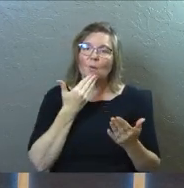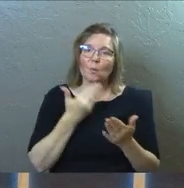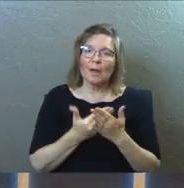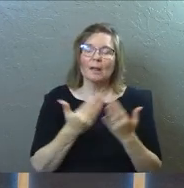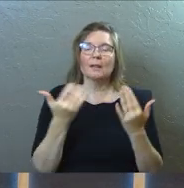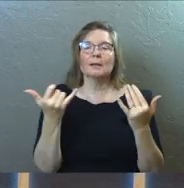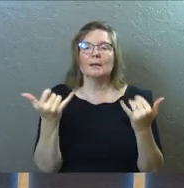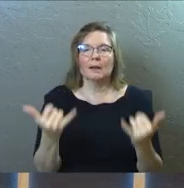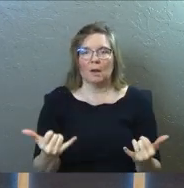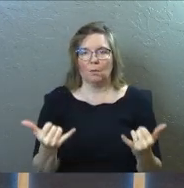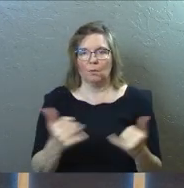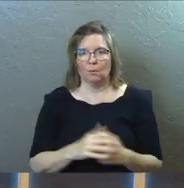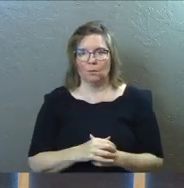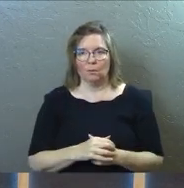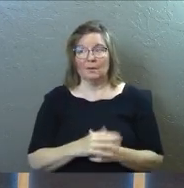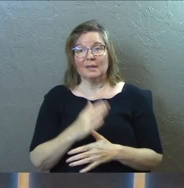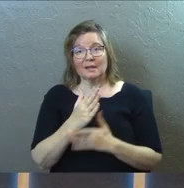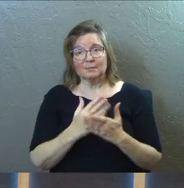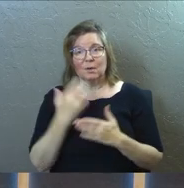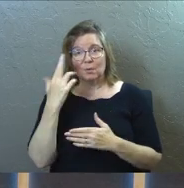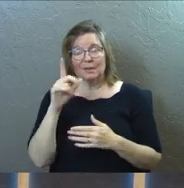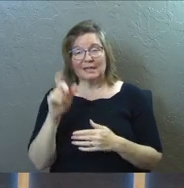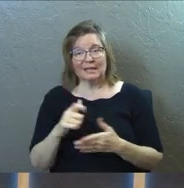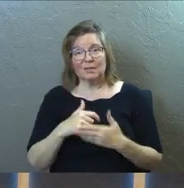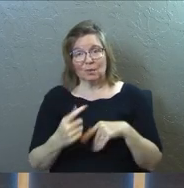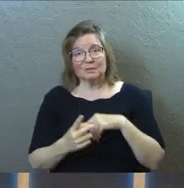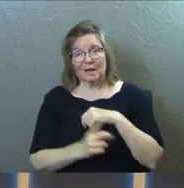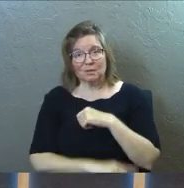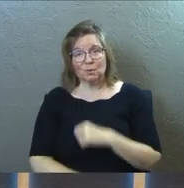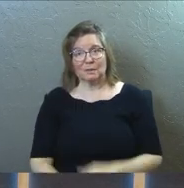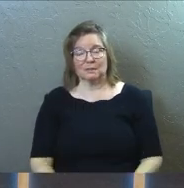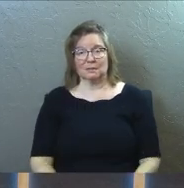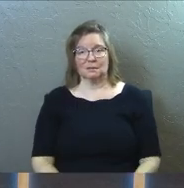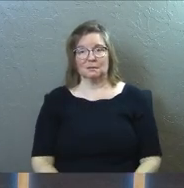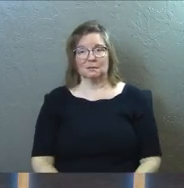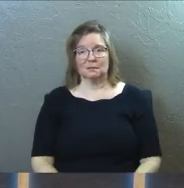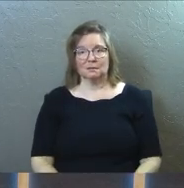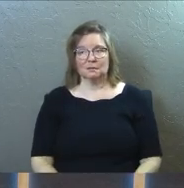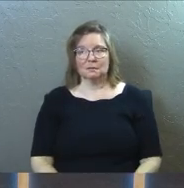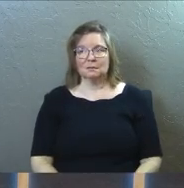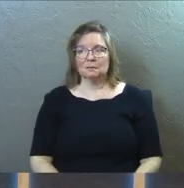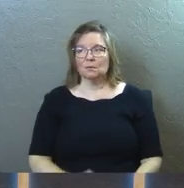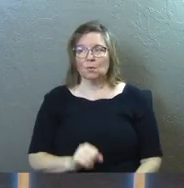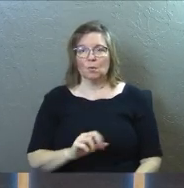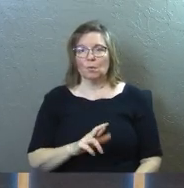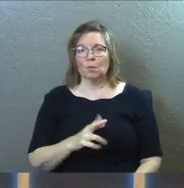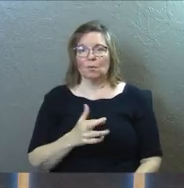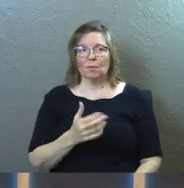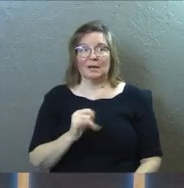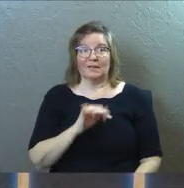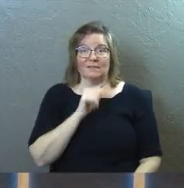well now. That's part of the reason they need those consequences. Otherwise,